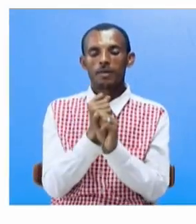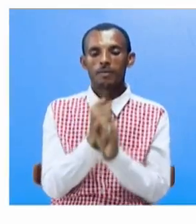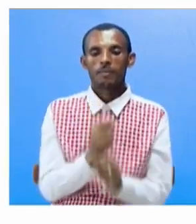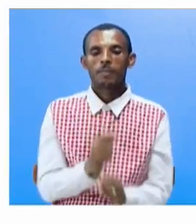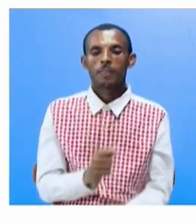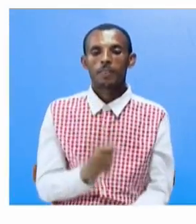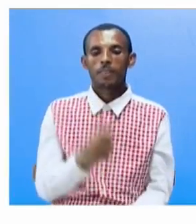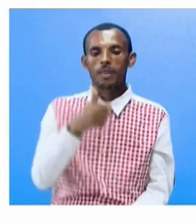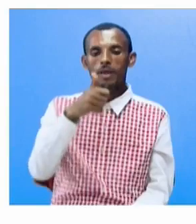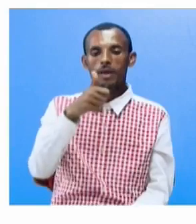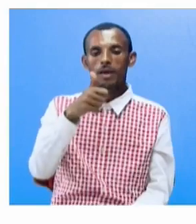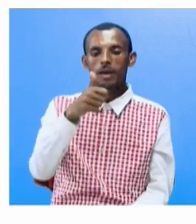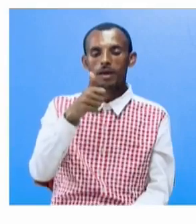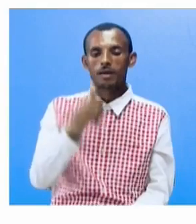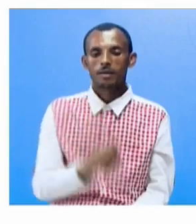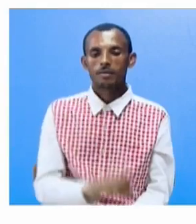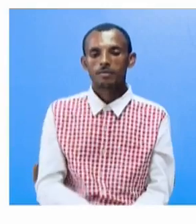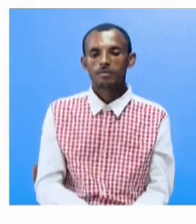A,